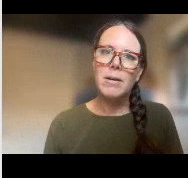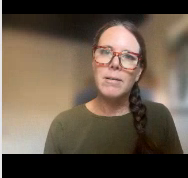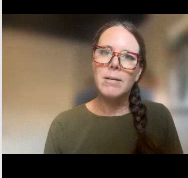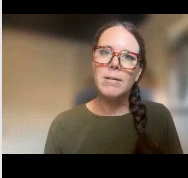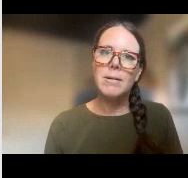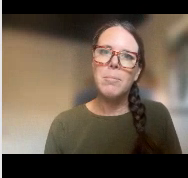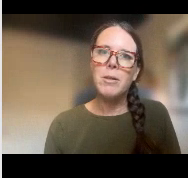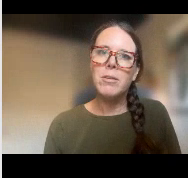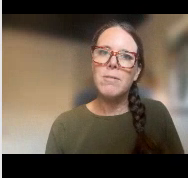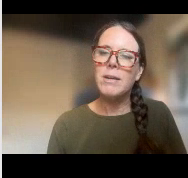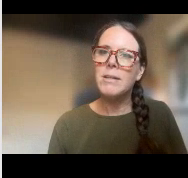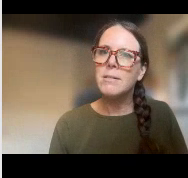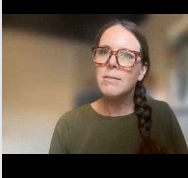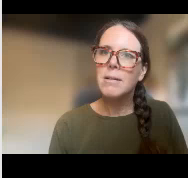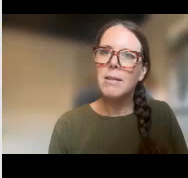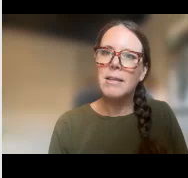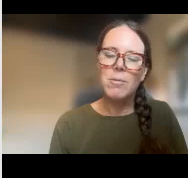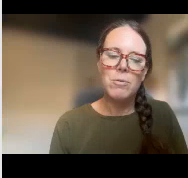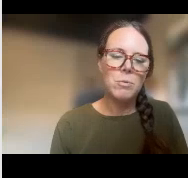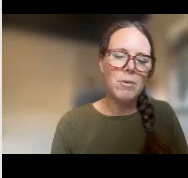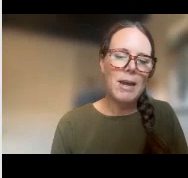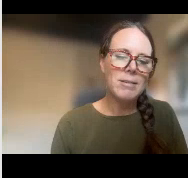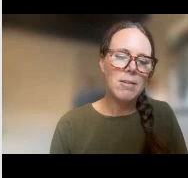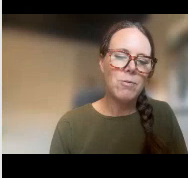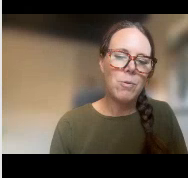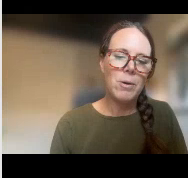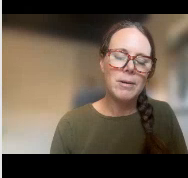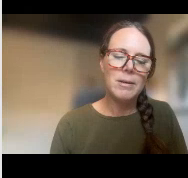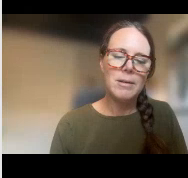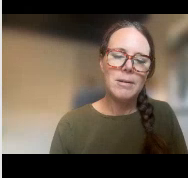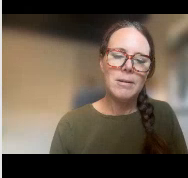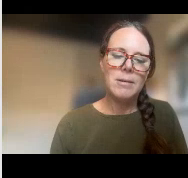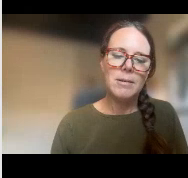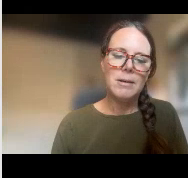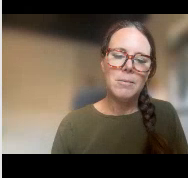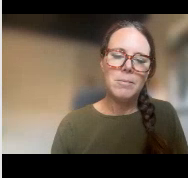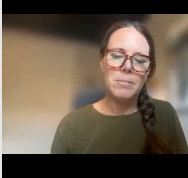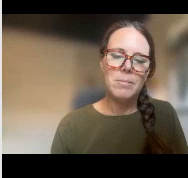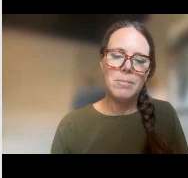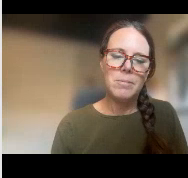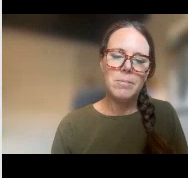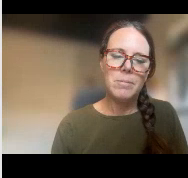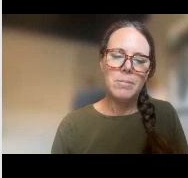for a monthly event. I think that was what they were asking for.